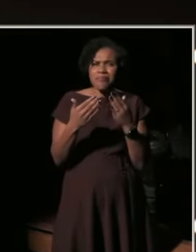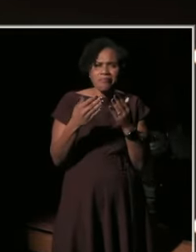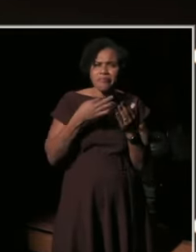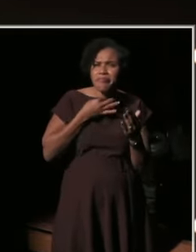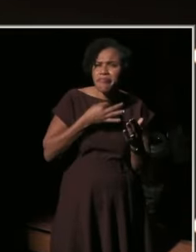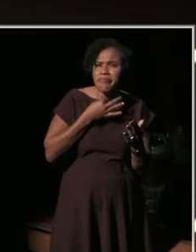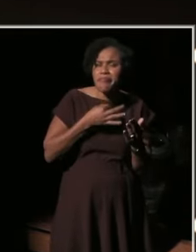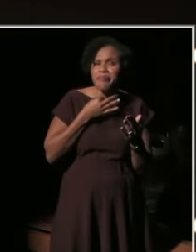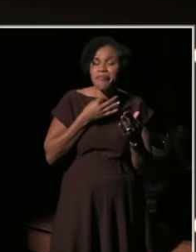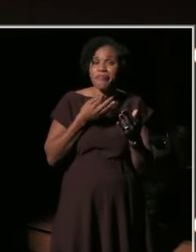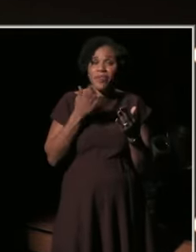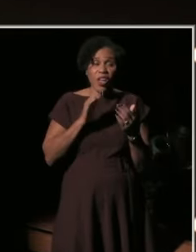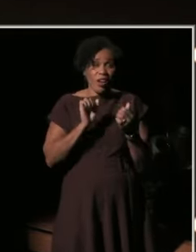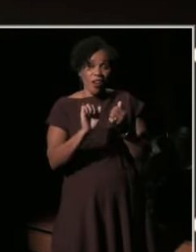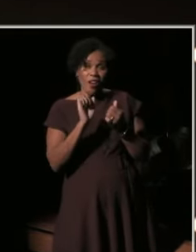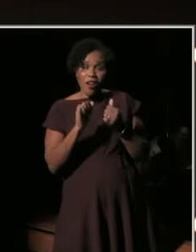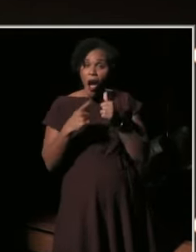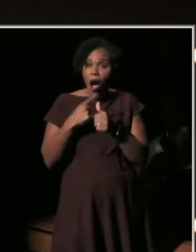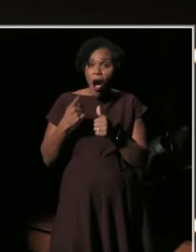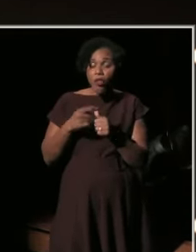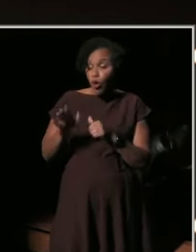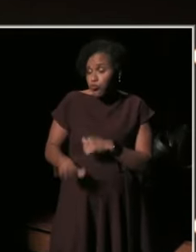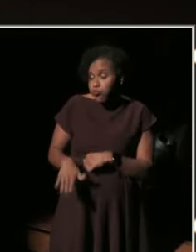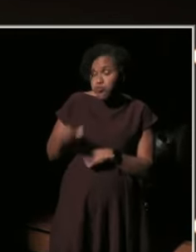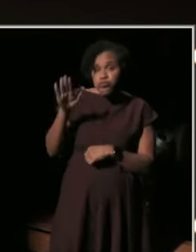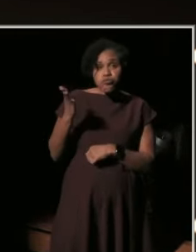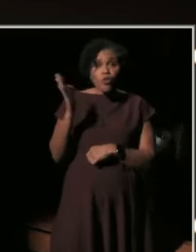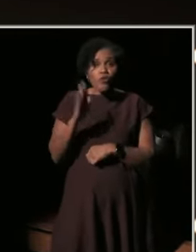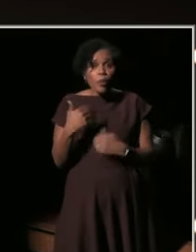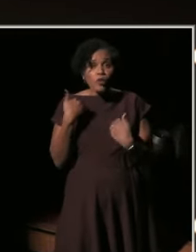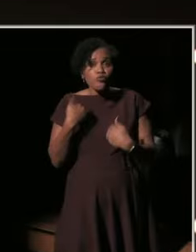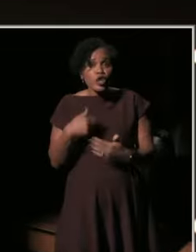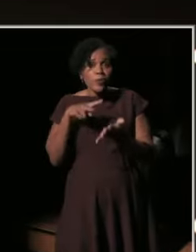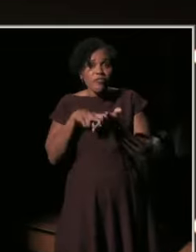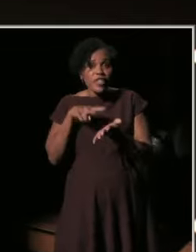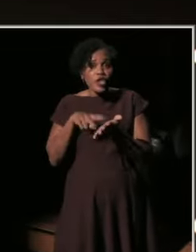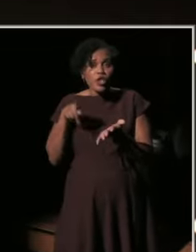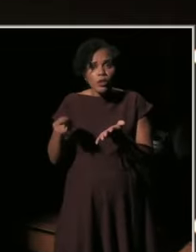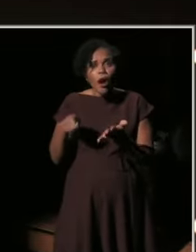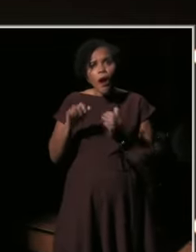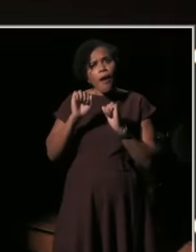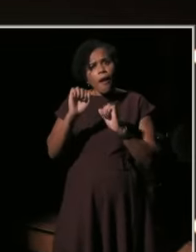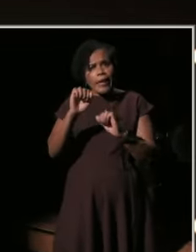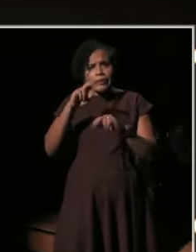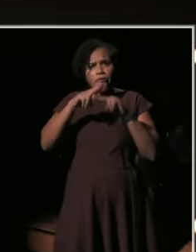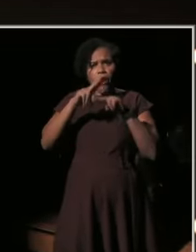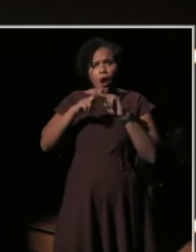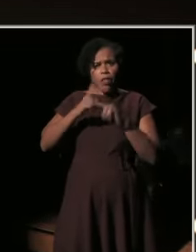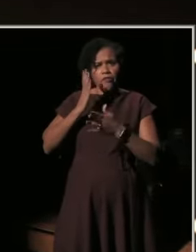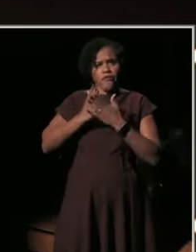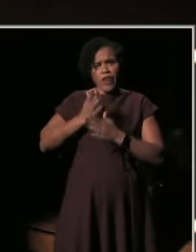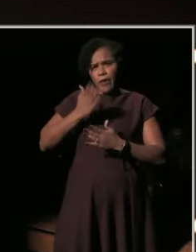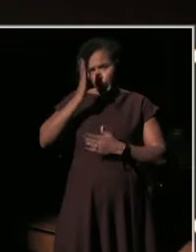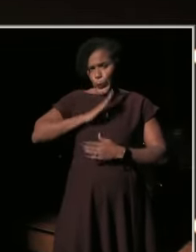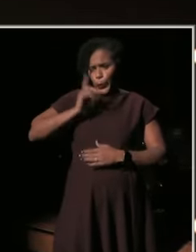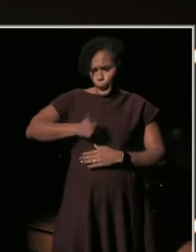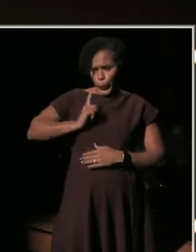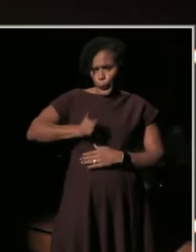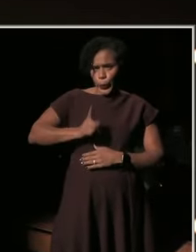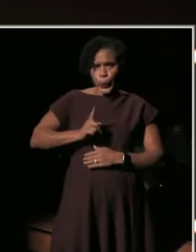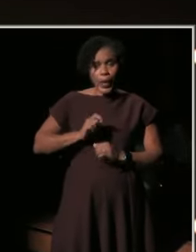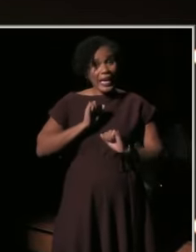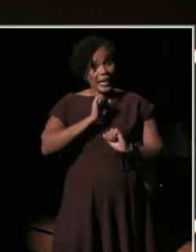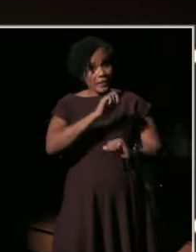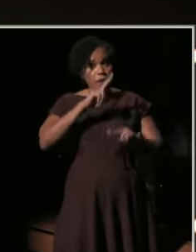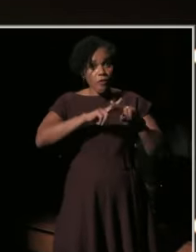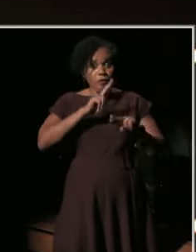Richmond, Virginia, Arthur was raised by a loving and very conservative disciplinarian, Arthur Ashe Sr. His father's